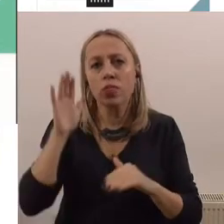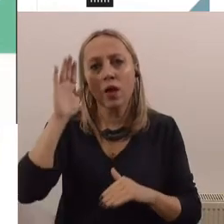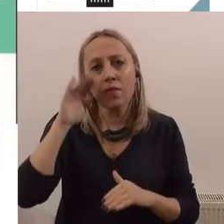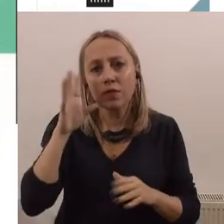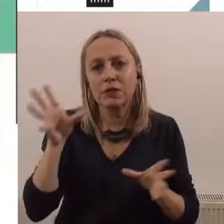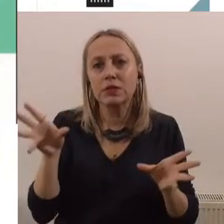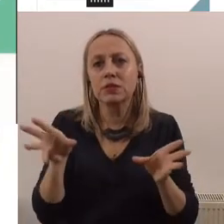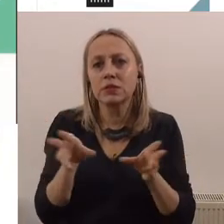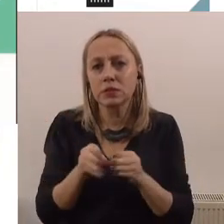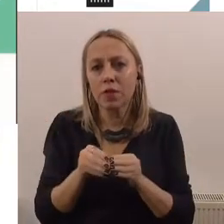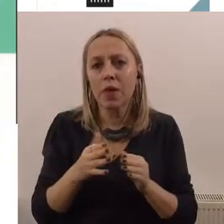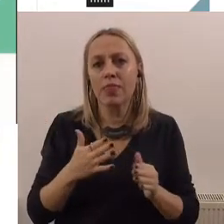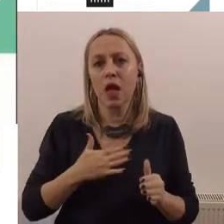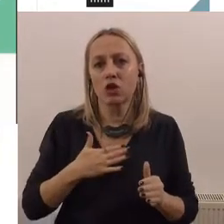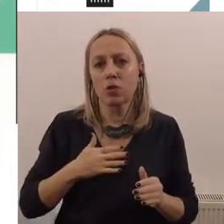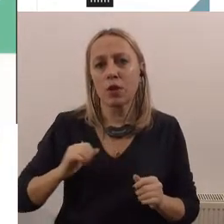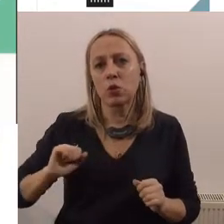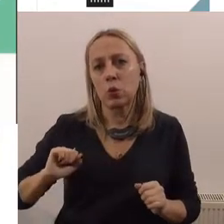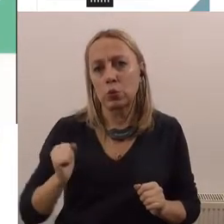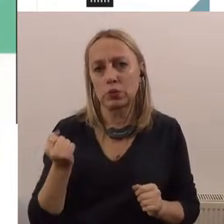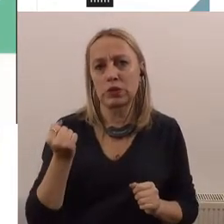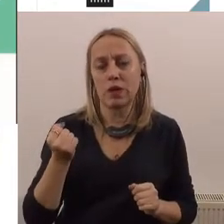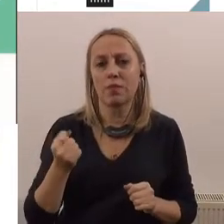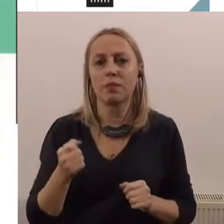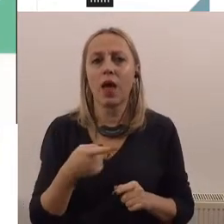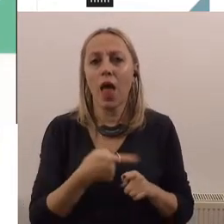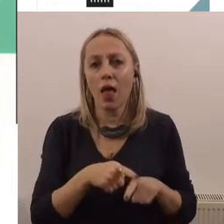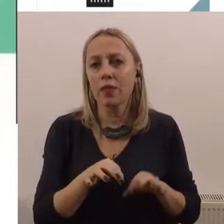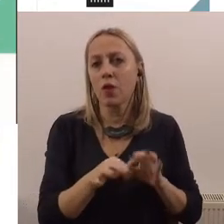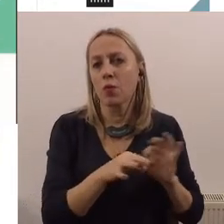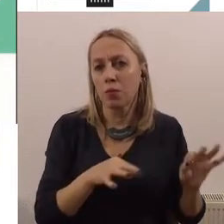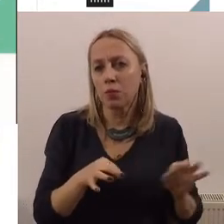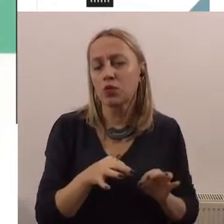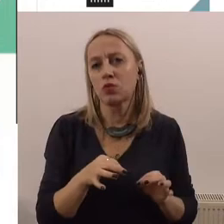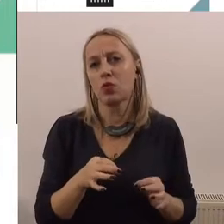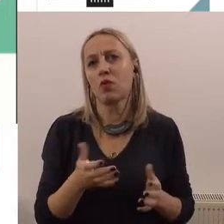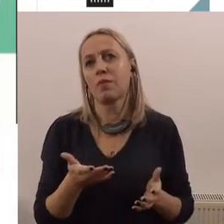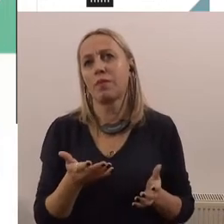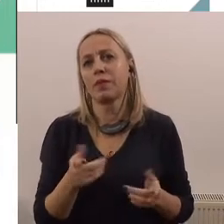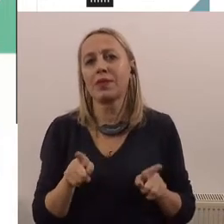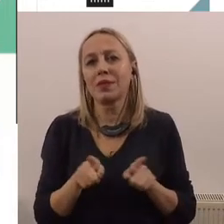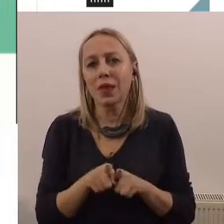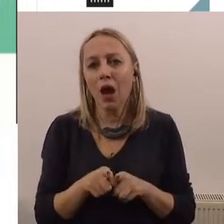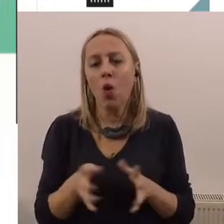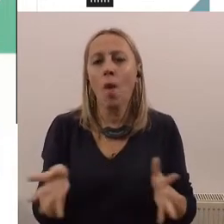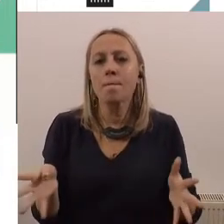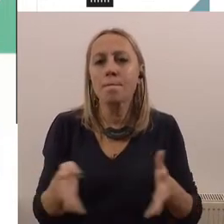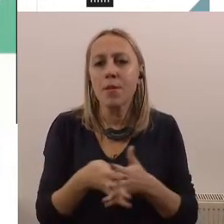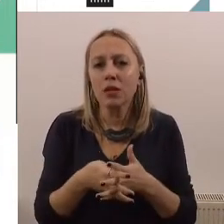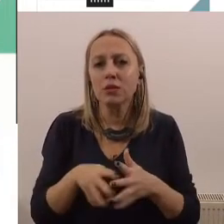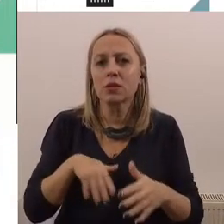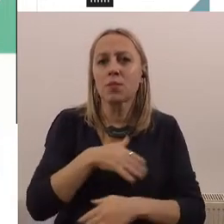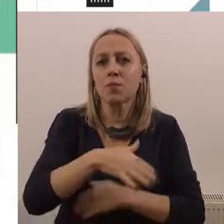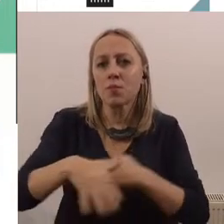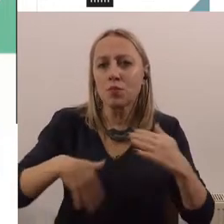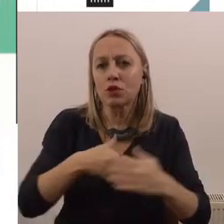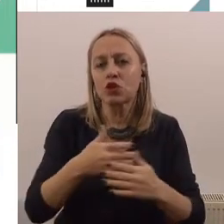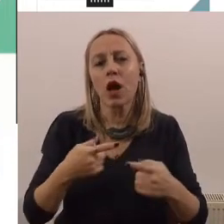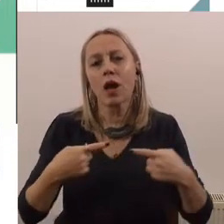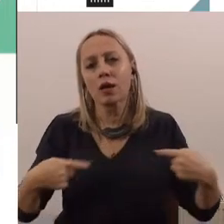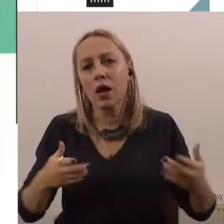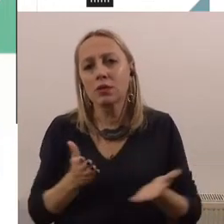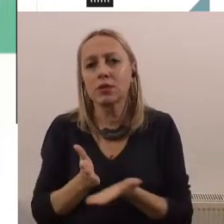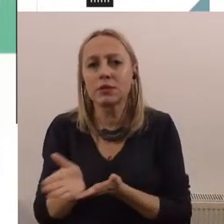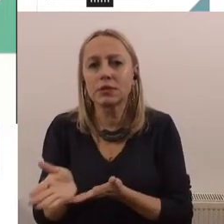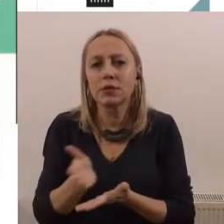So the project was a mix of connecting different strategies to make